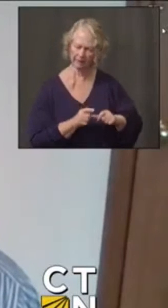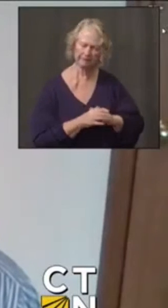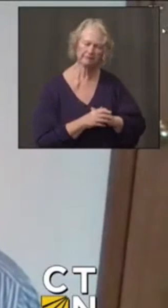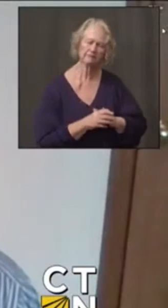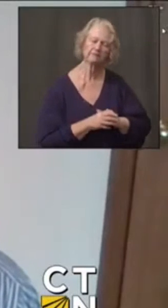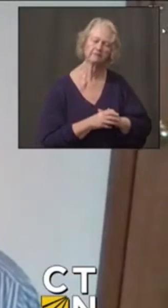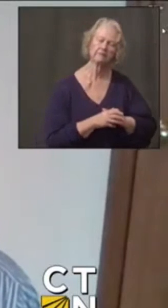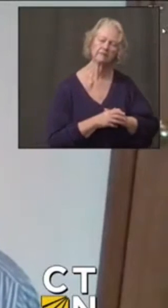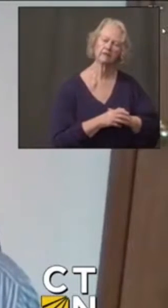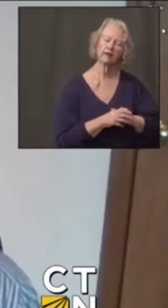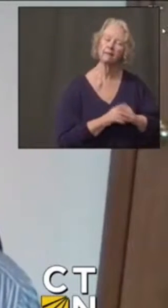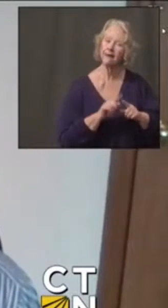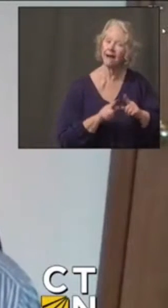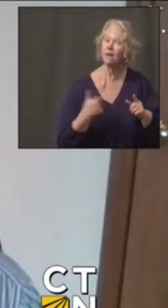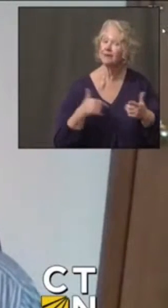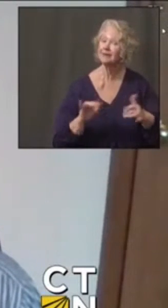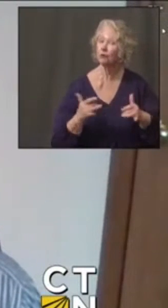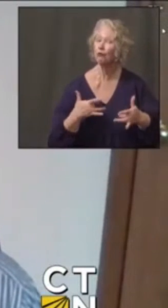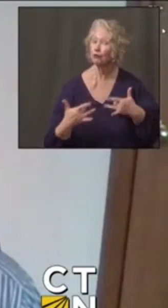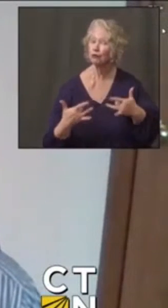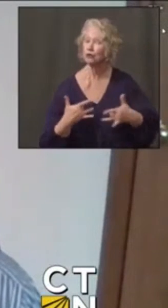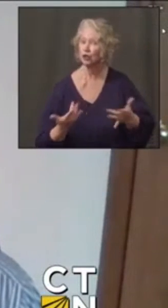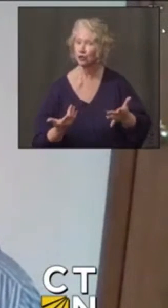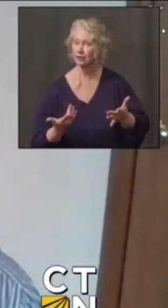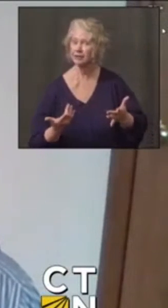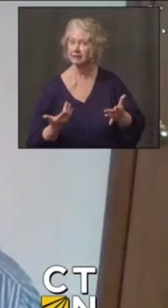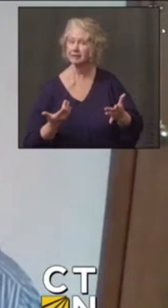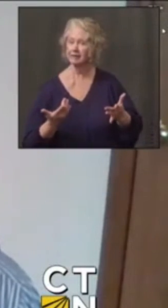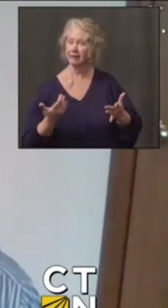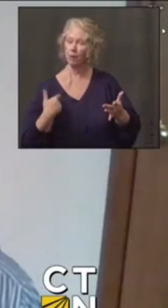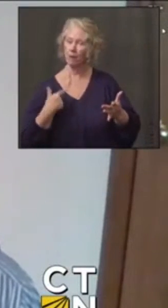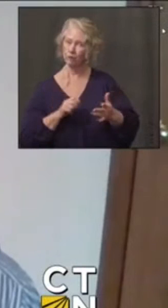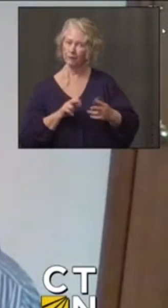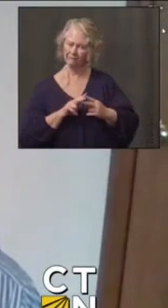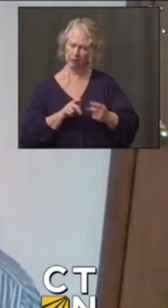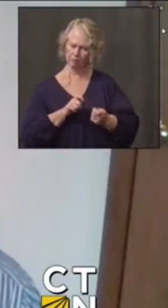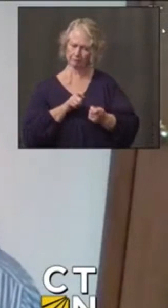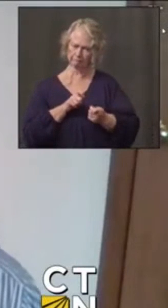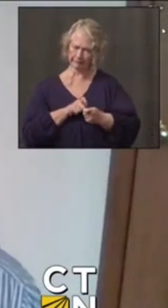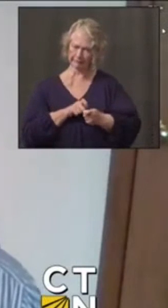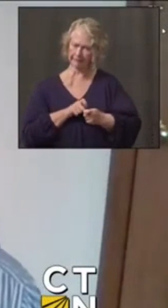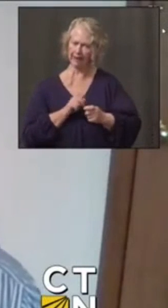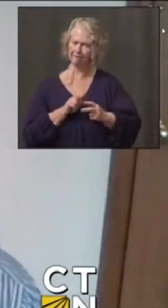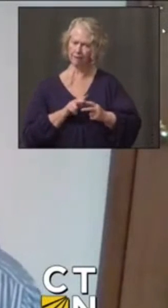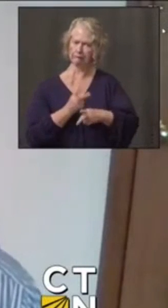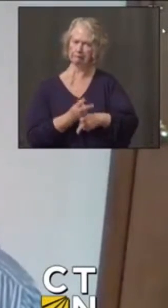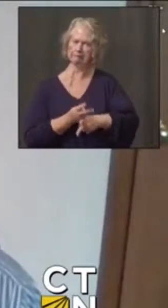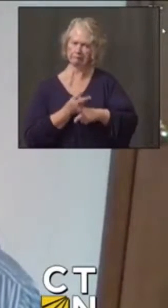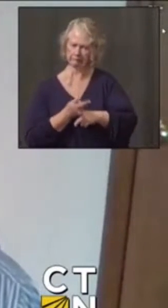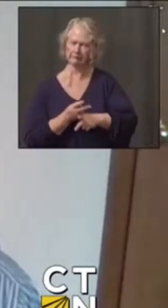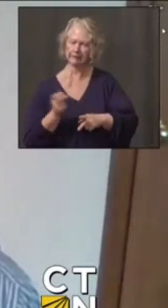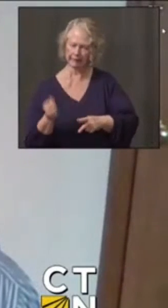share the concern that it's something that needs to be done very precisely and very correctly.